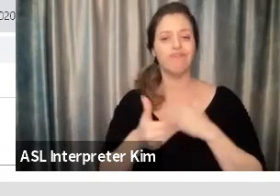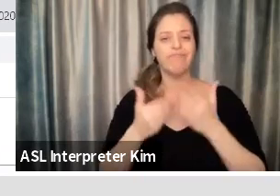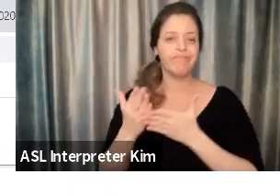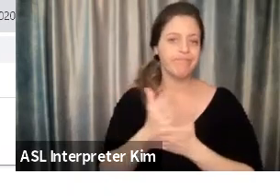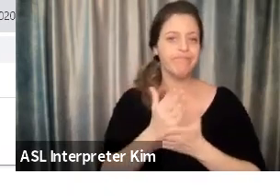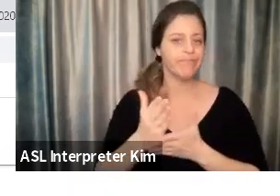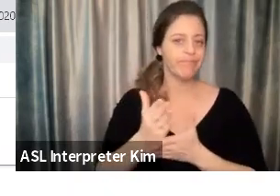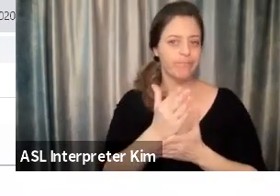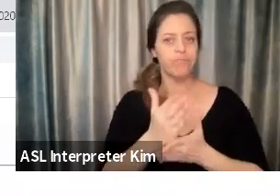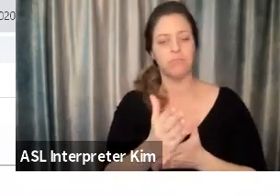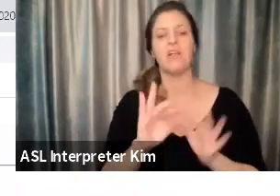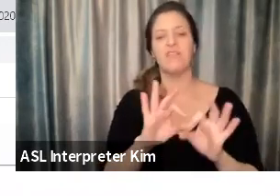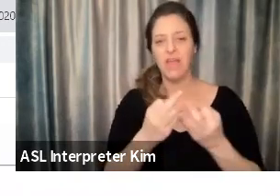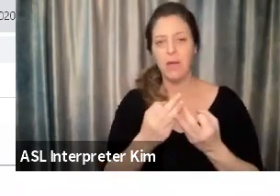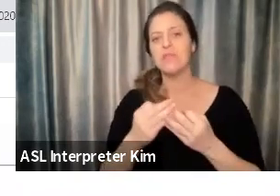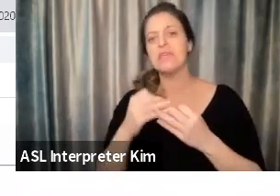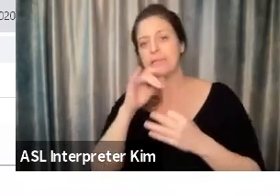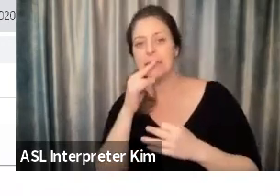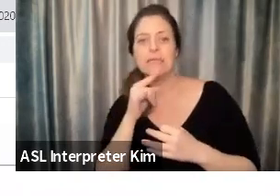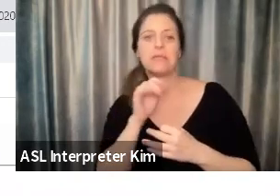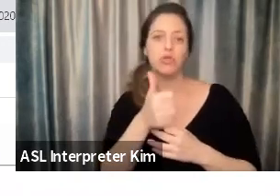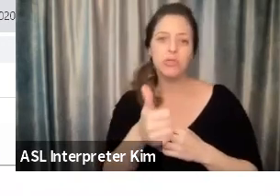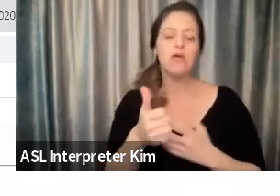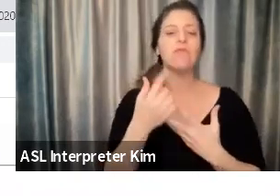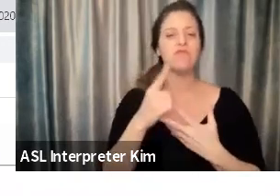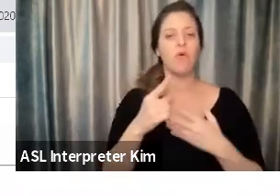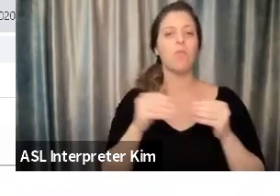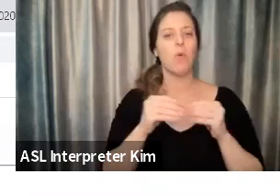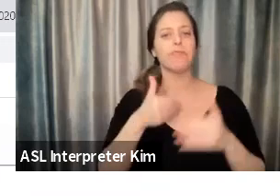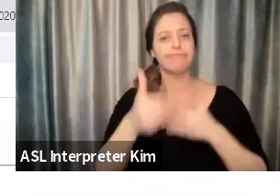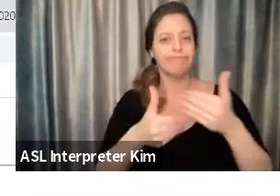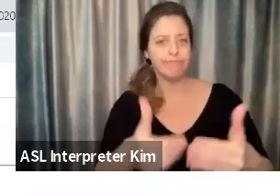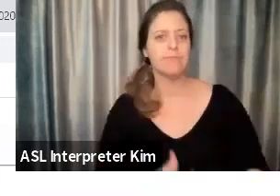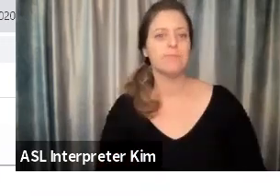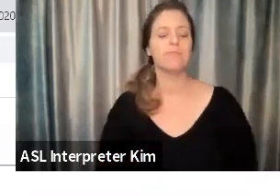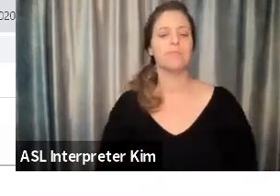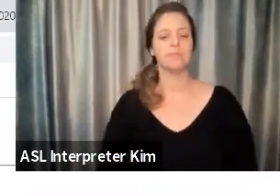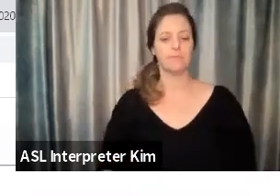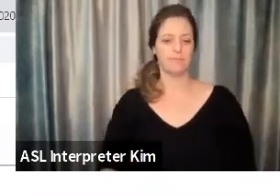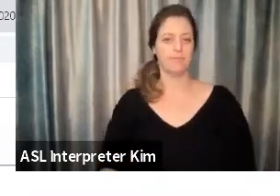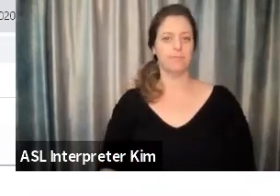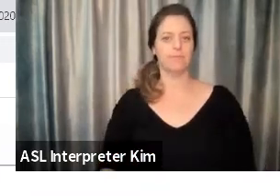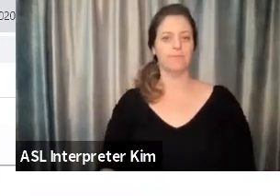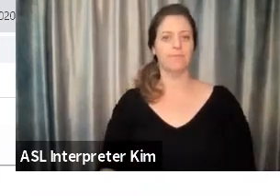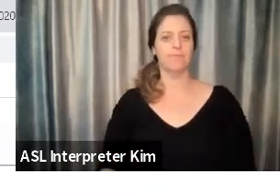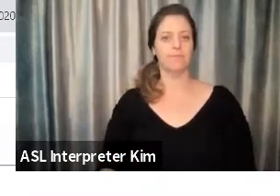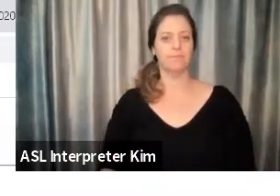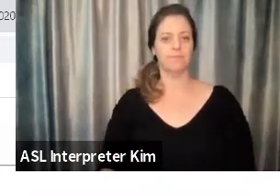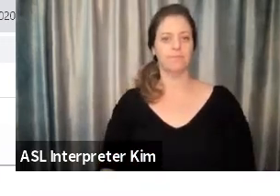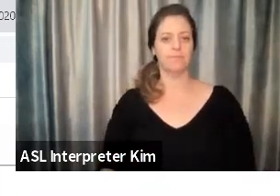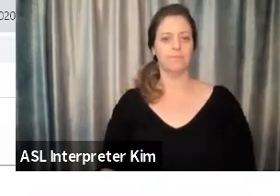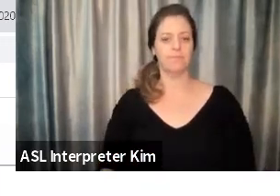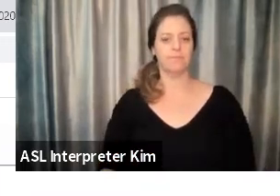your families or your kids as far as enrolling for next year. So with that, I'm going to cancel my, let me